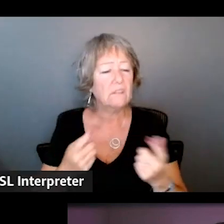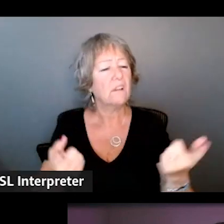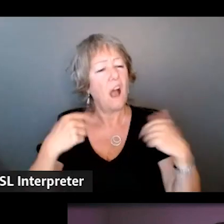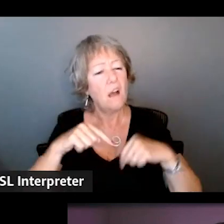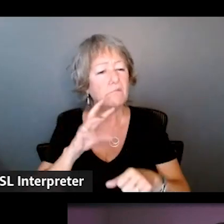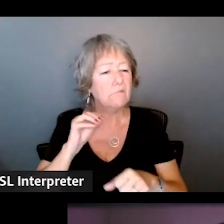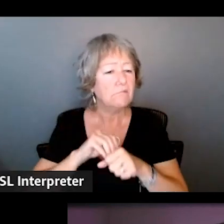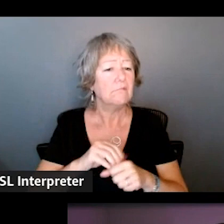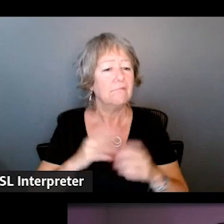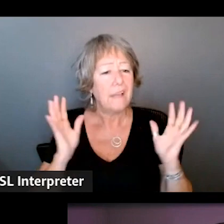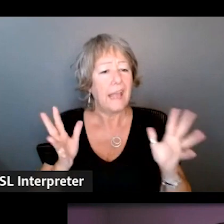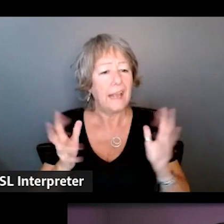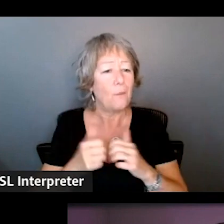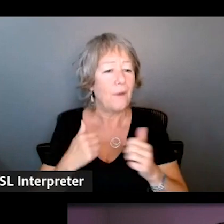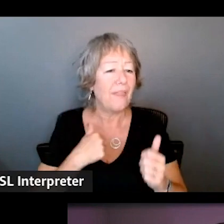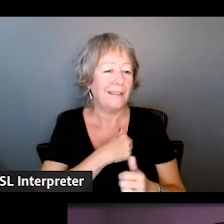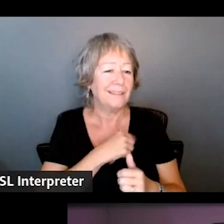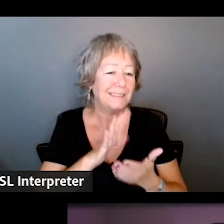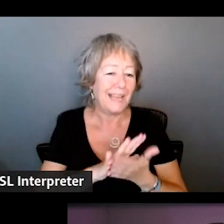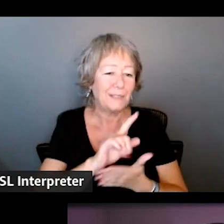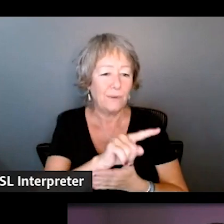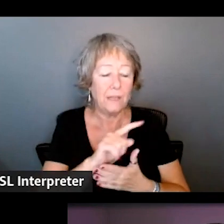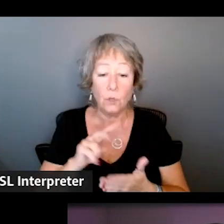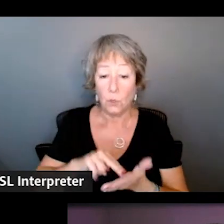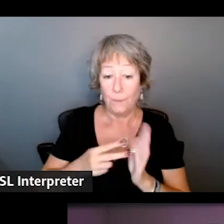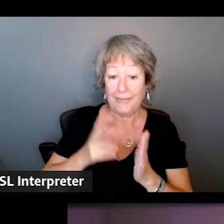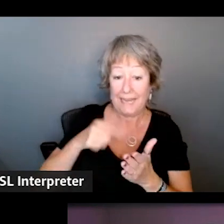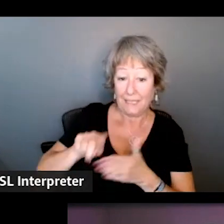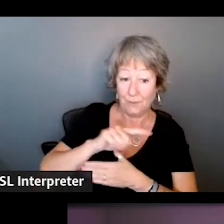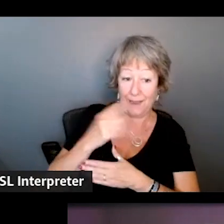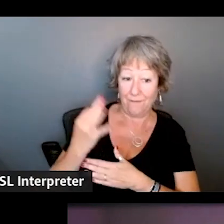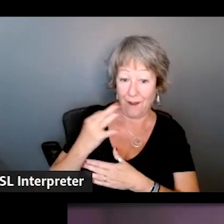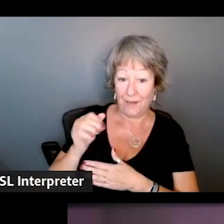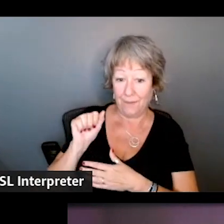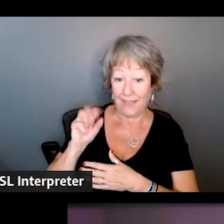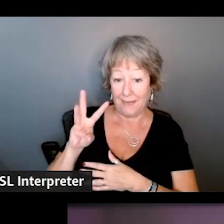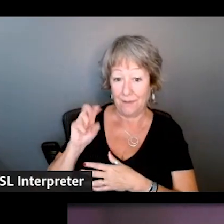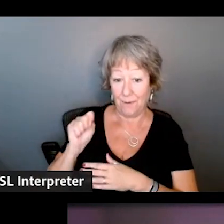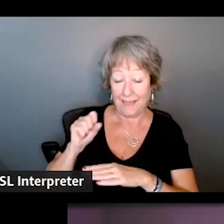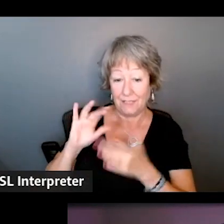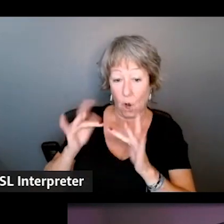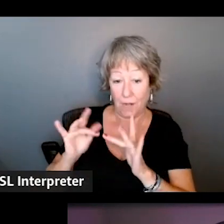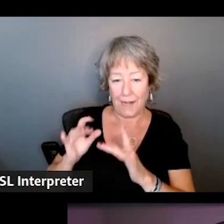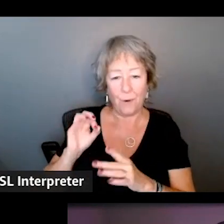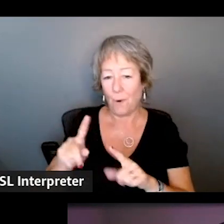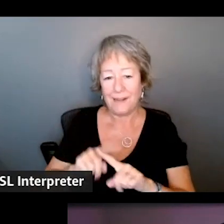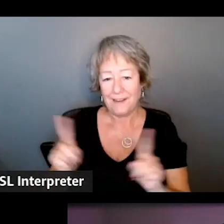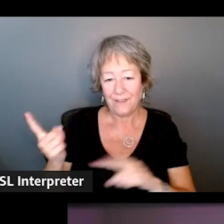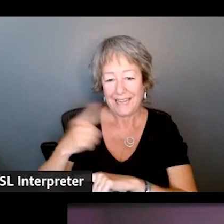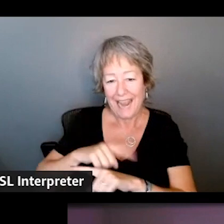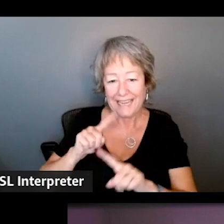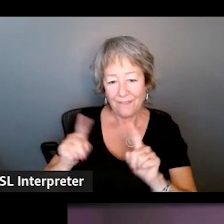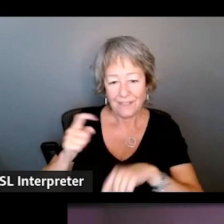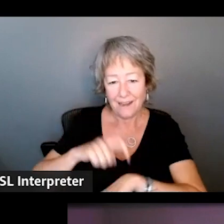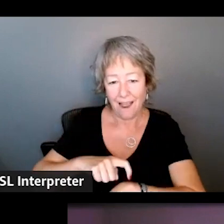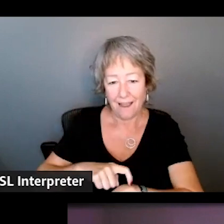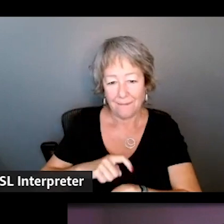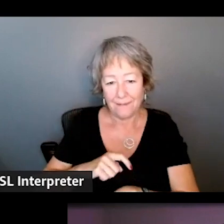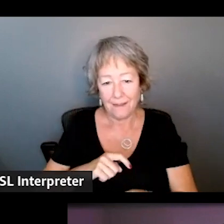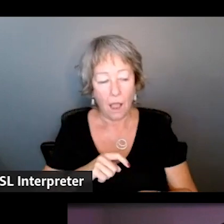speed. You said come back next week. Is that next Friday with AWS On Air, or is there a different day and time?